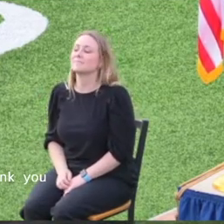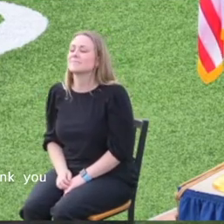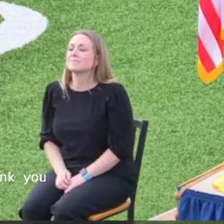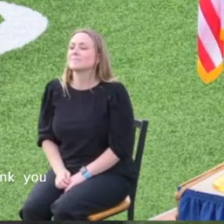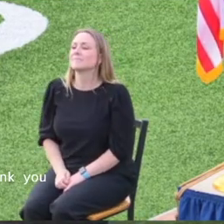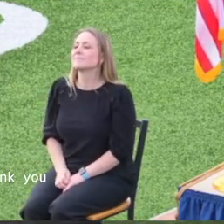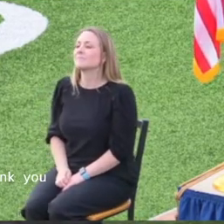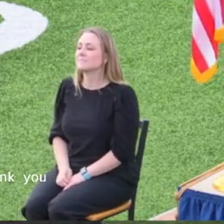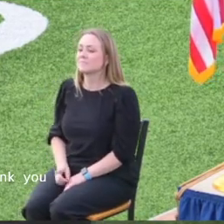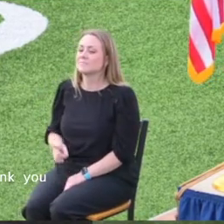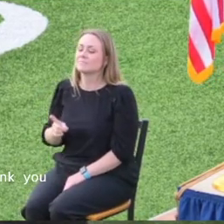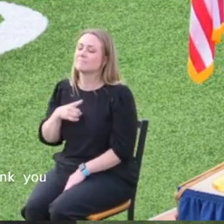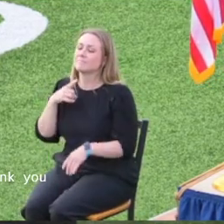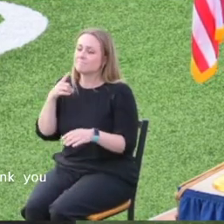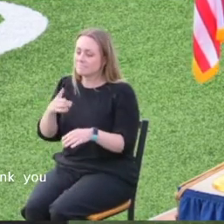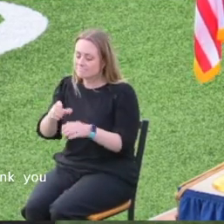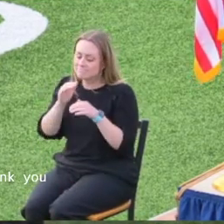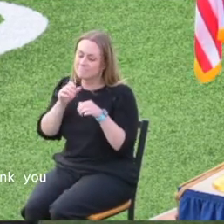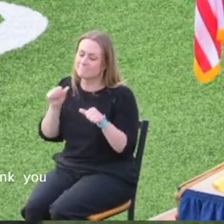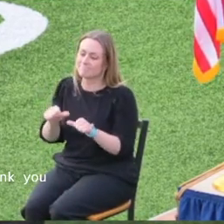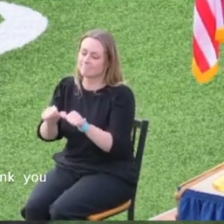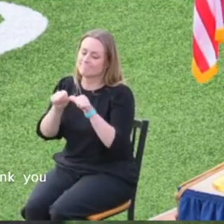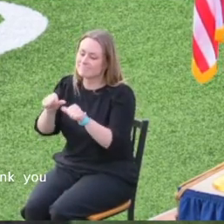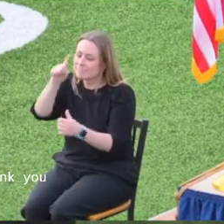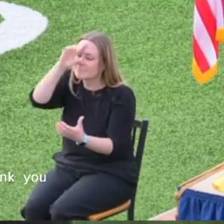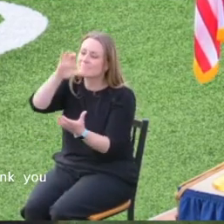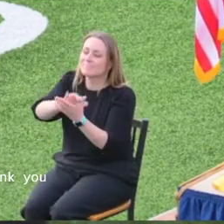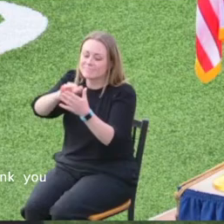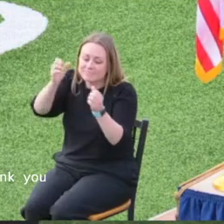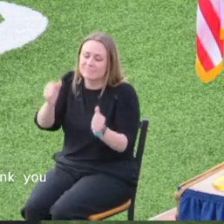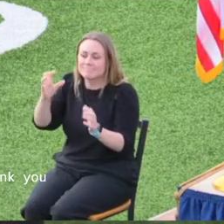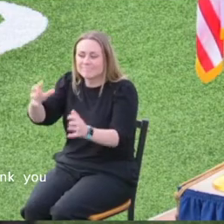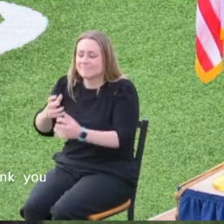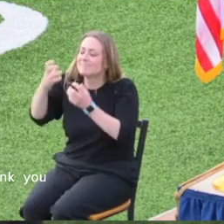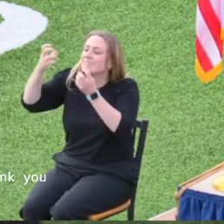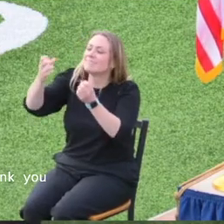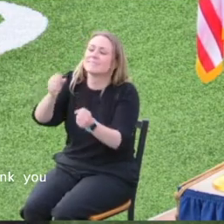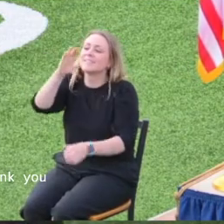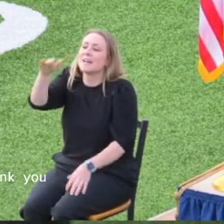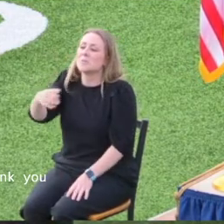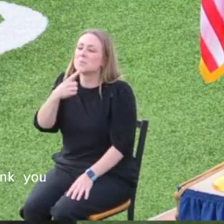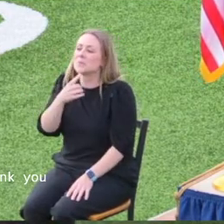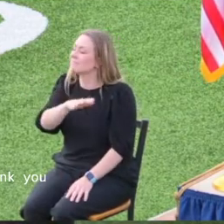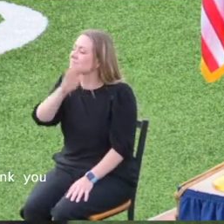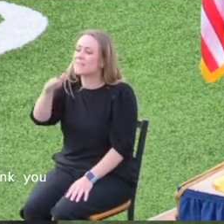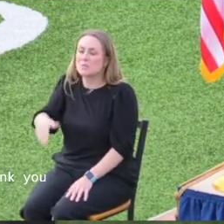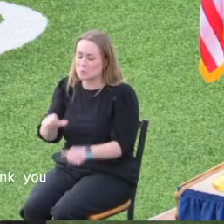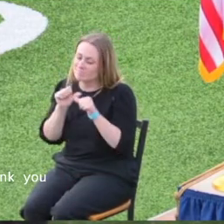Never say